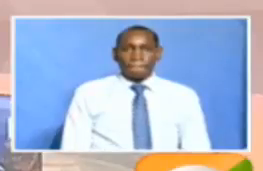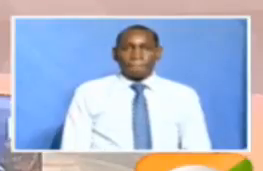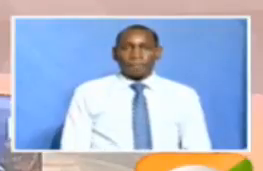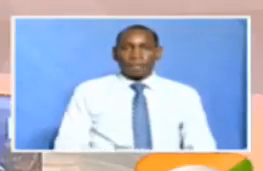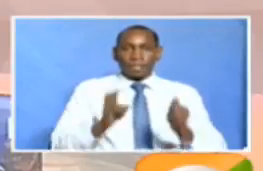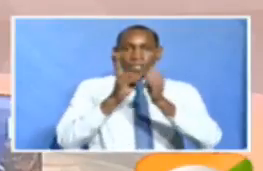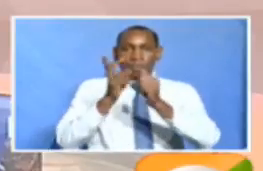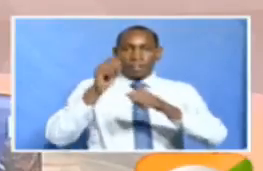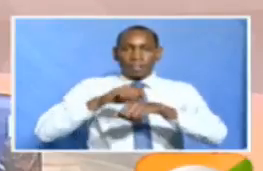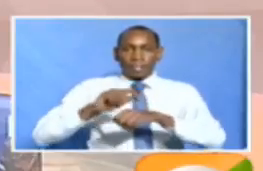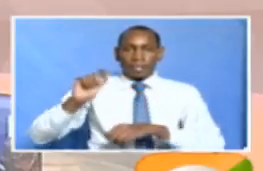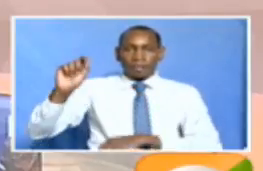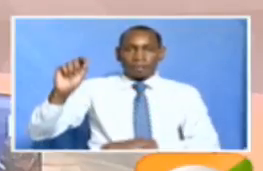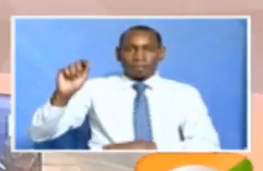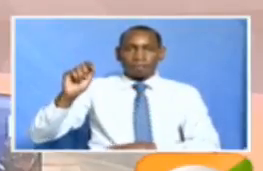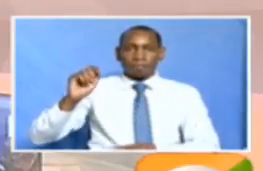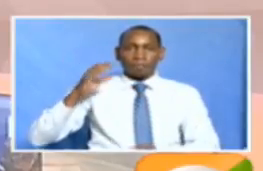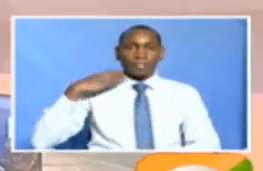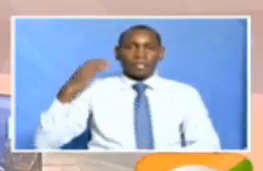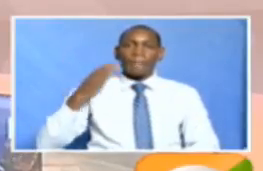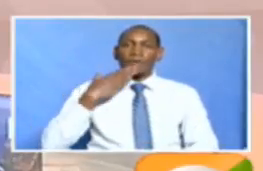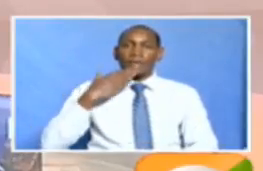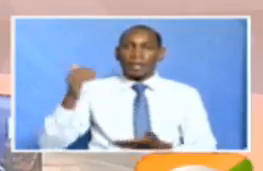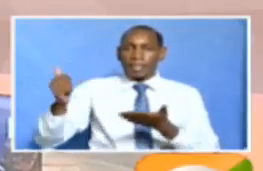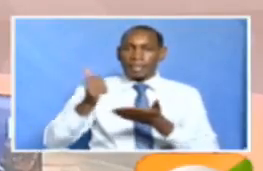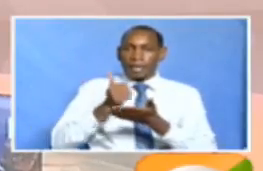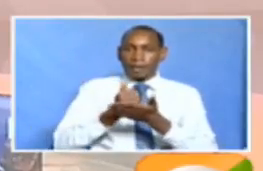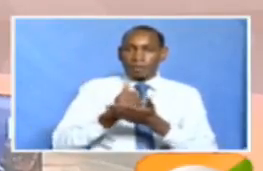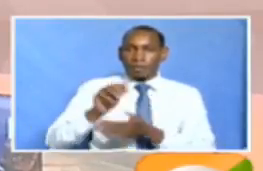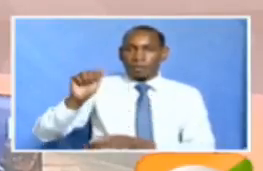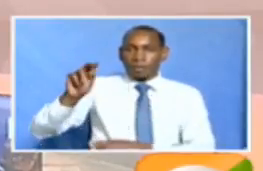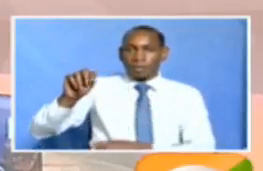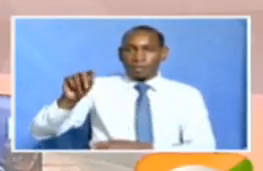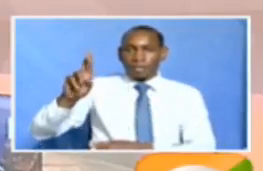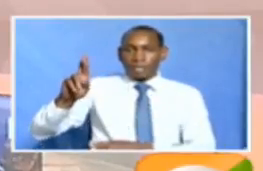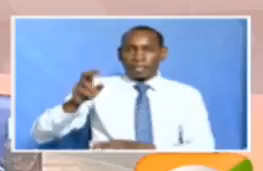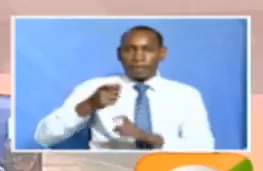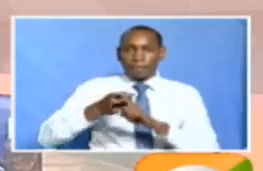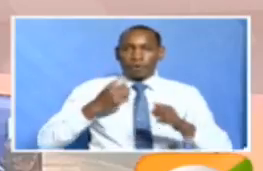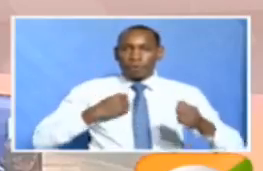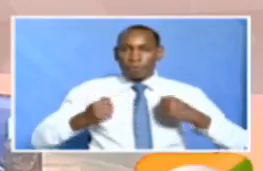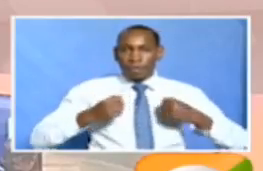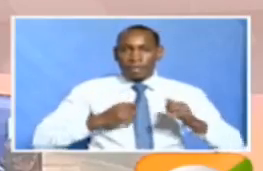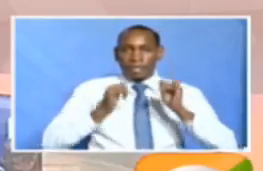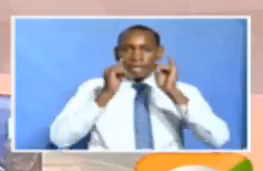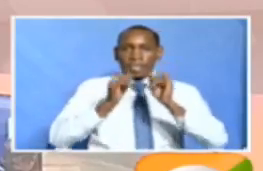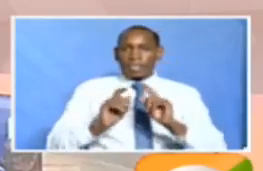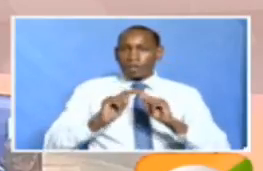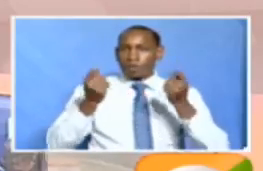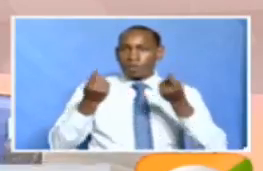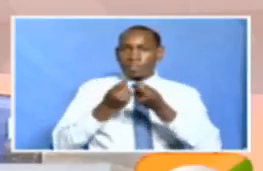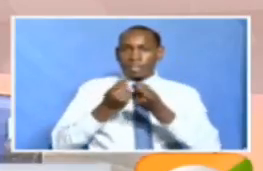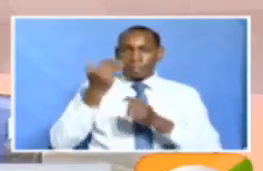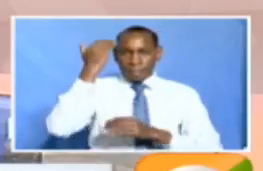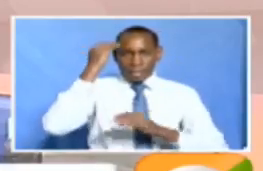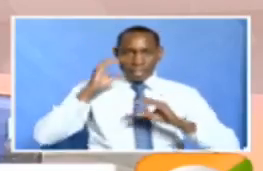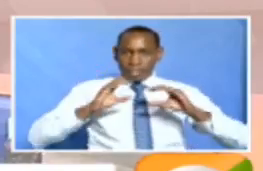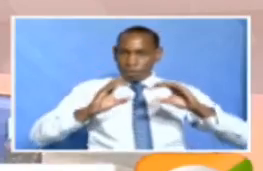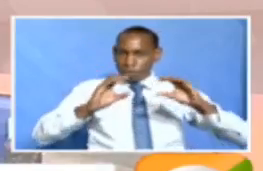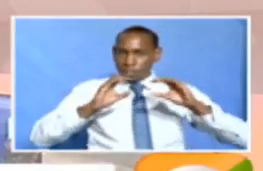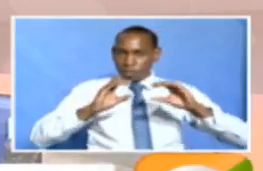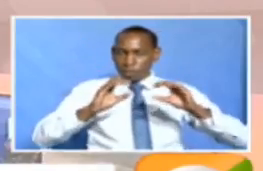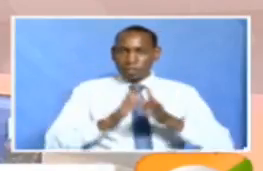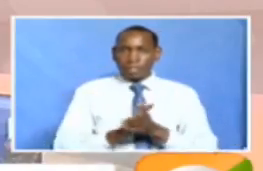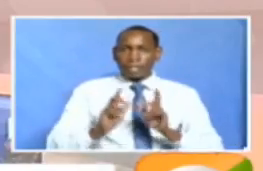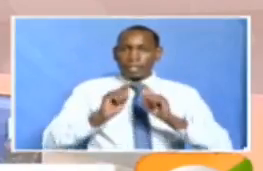12-time Kenya Premier League champions, AFC Leopards, have appointed Andre Casa Mbungo from Rwanda as the new club's head coach.